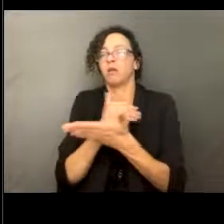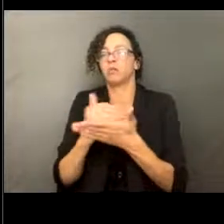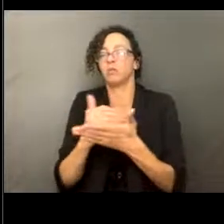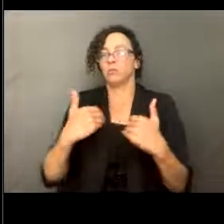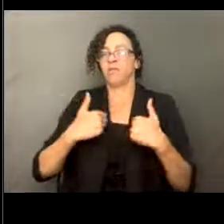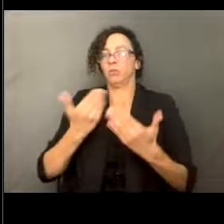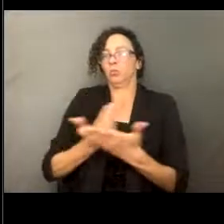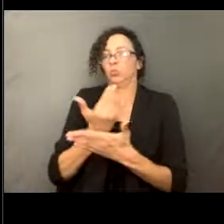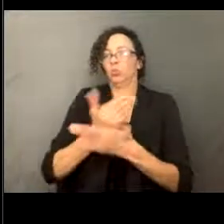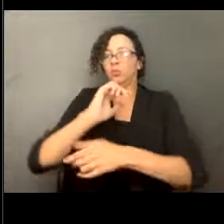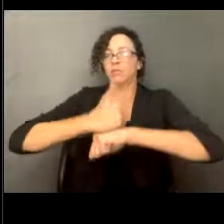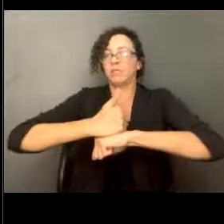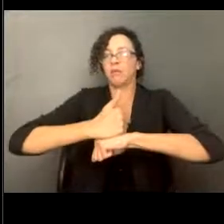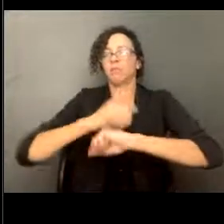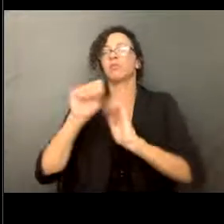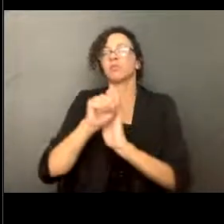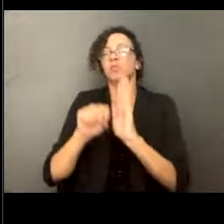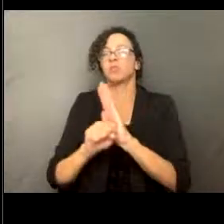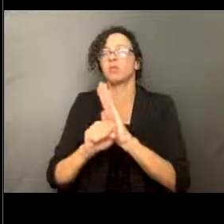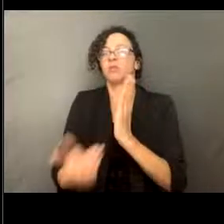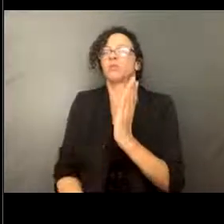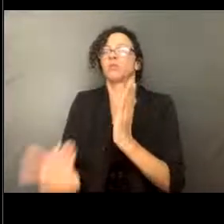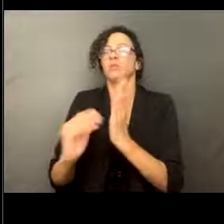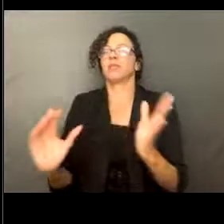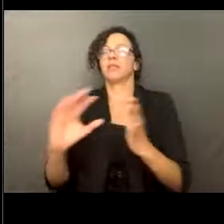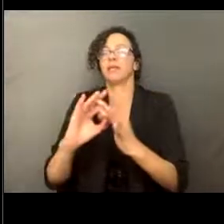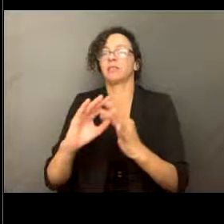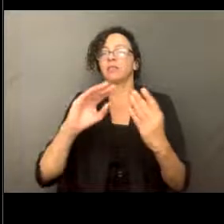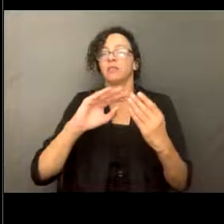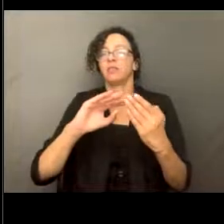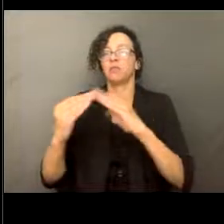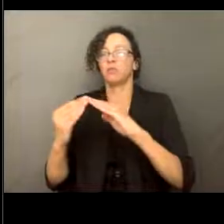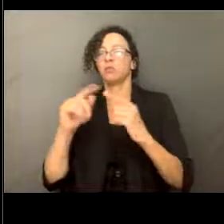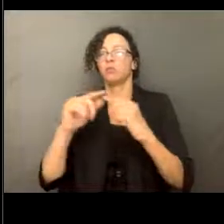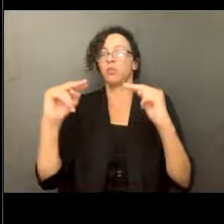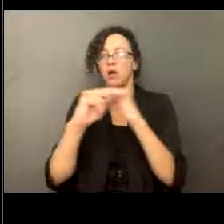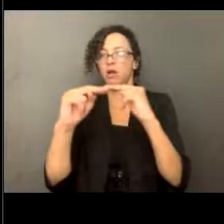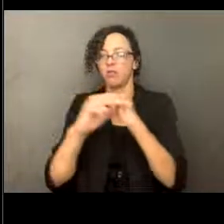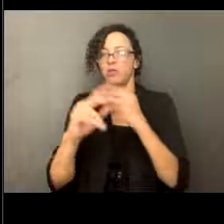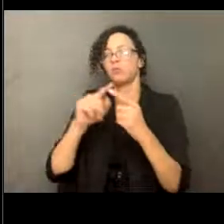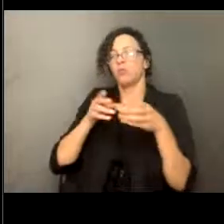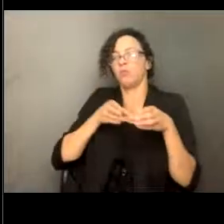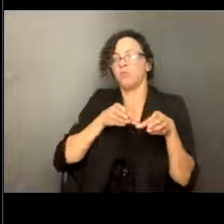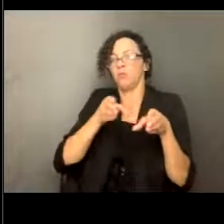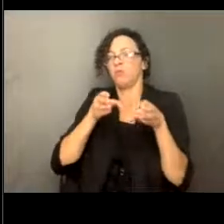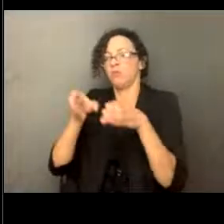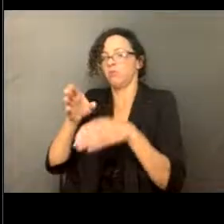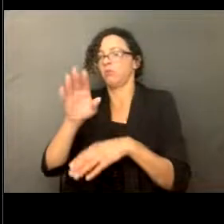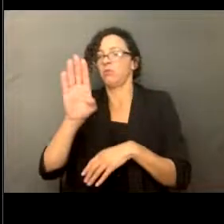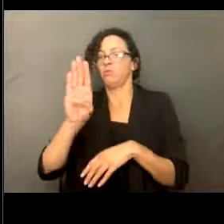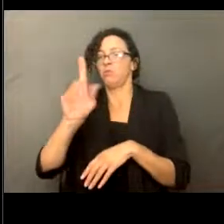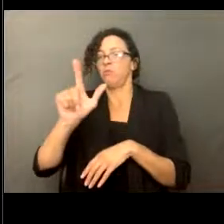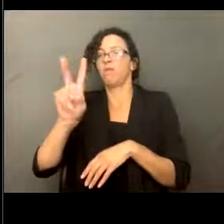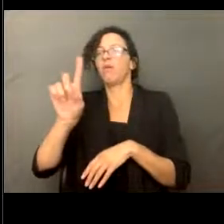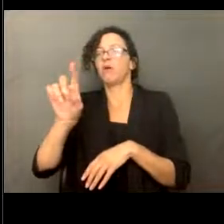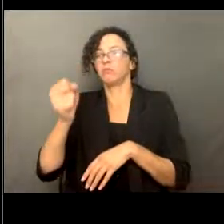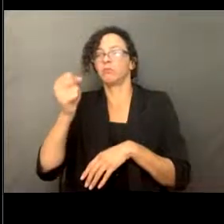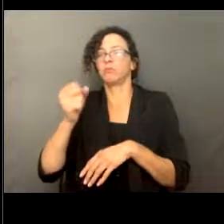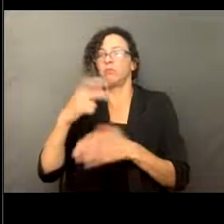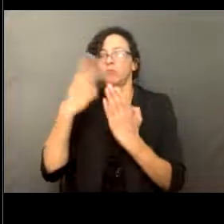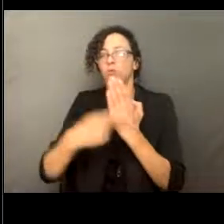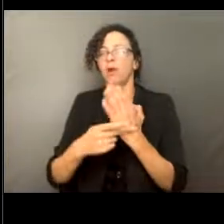established state Reconnecting Communities Highways to Boulevards pilot program. And in that, in the enabling statute for